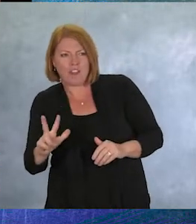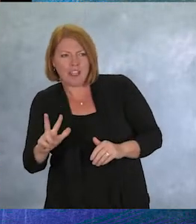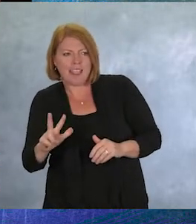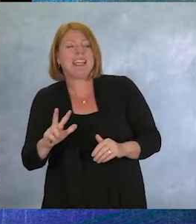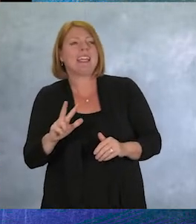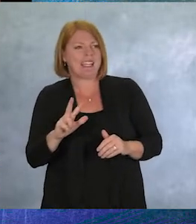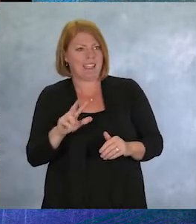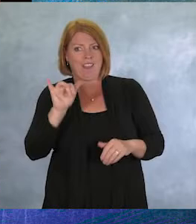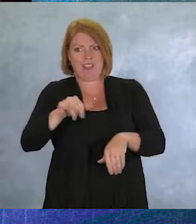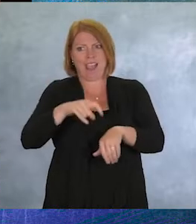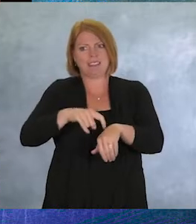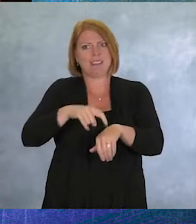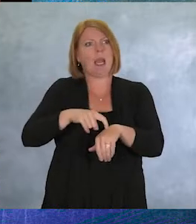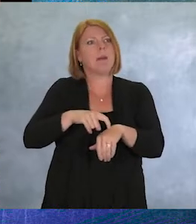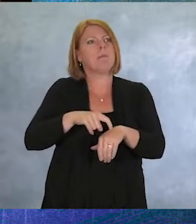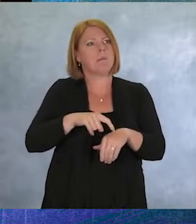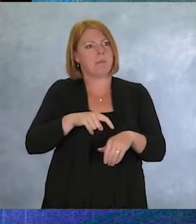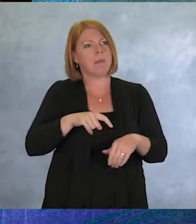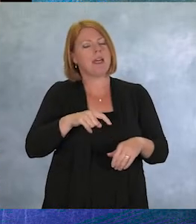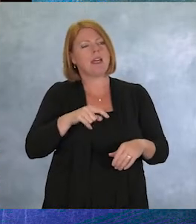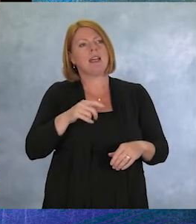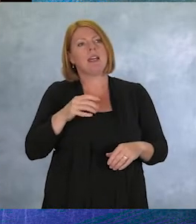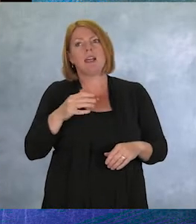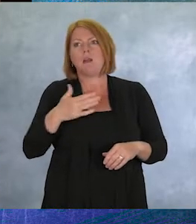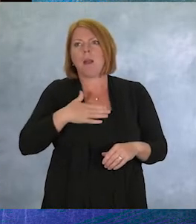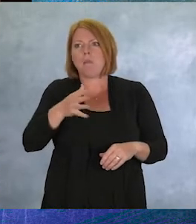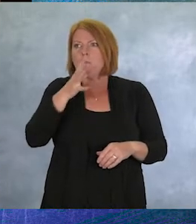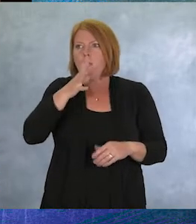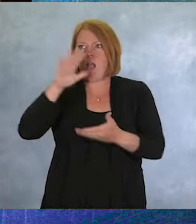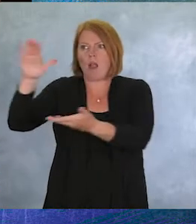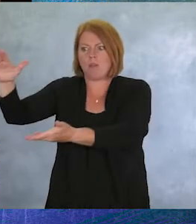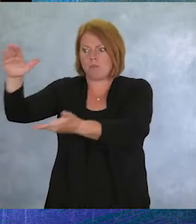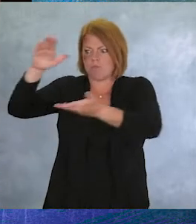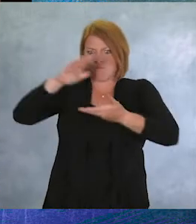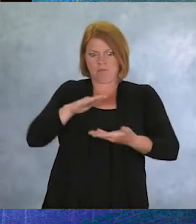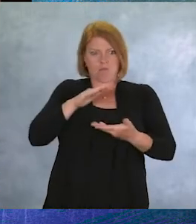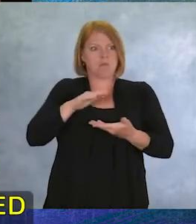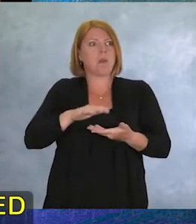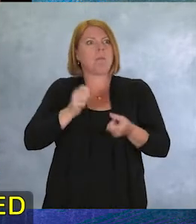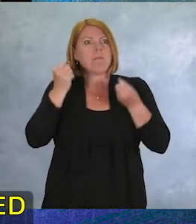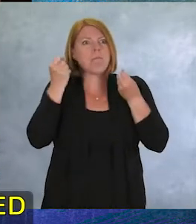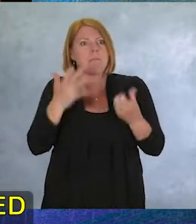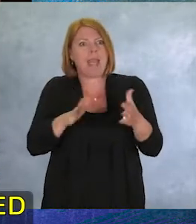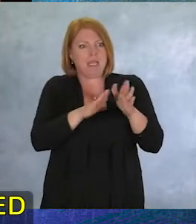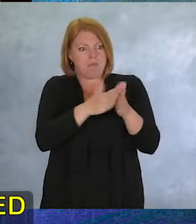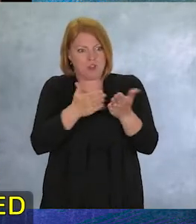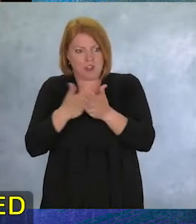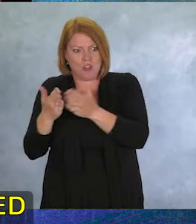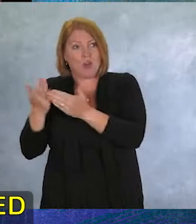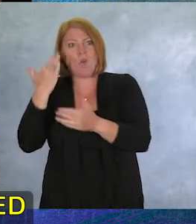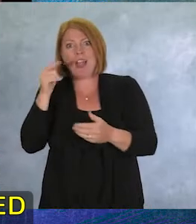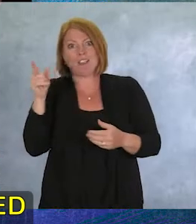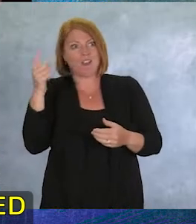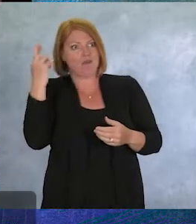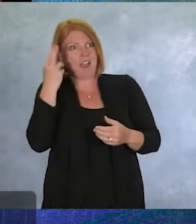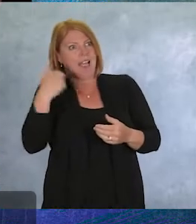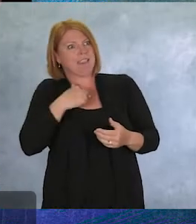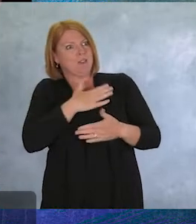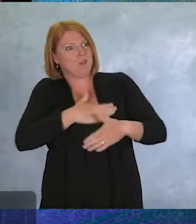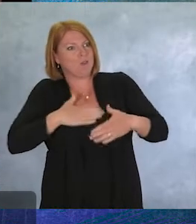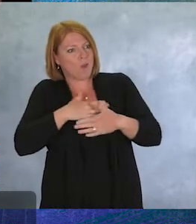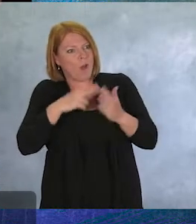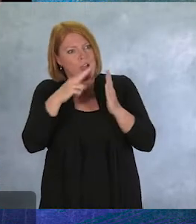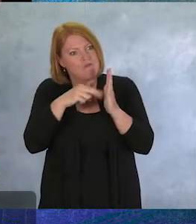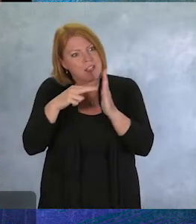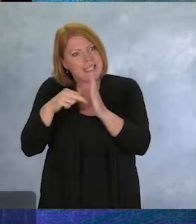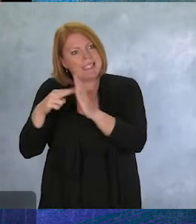And so and my mom got me all of these books because like she just realized I just like to read. So she got me